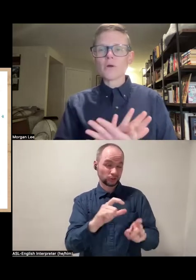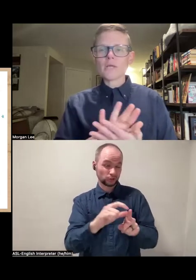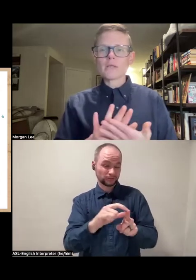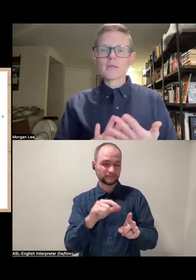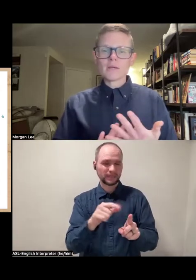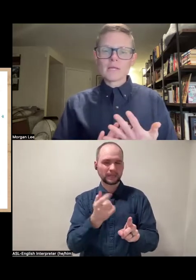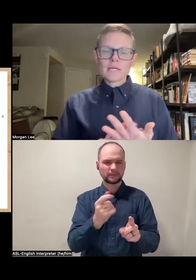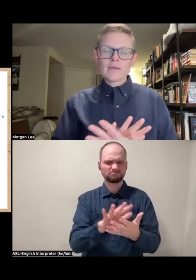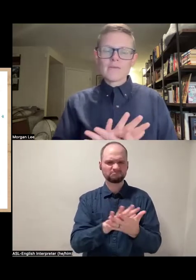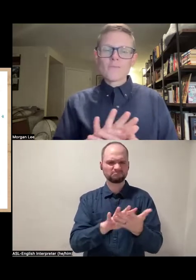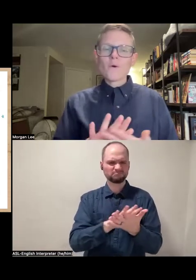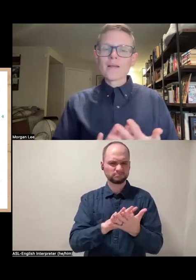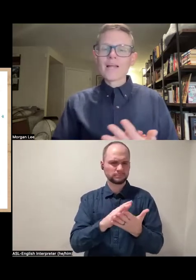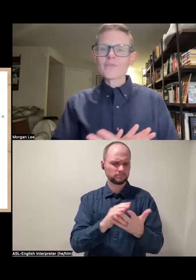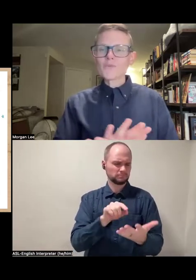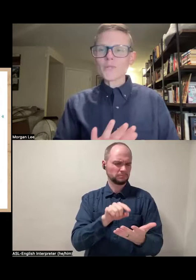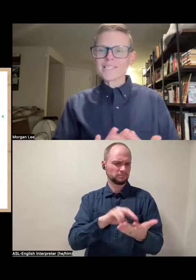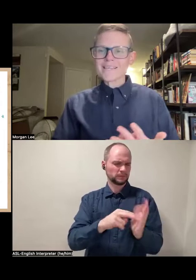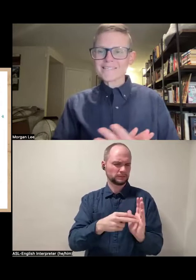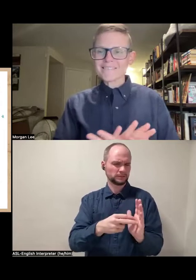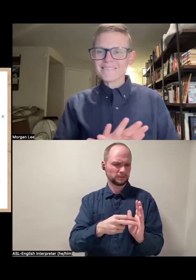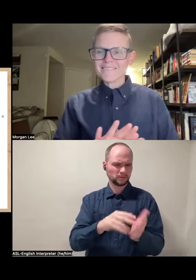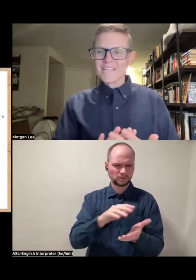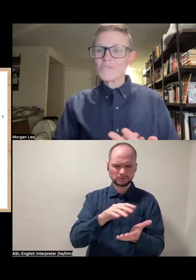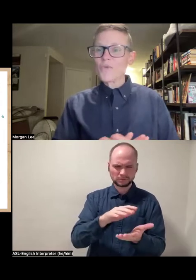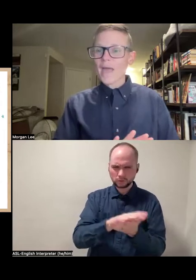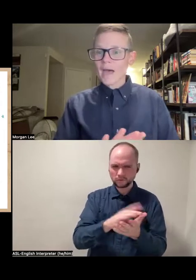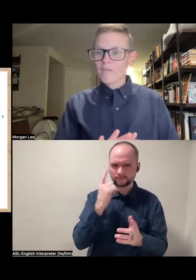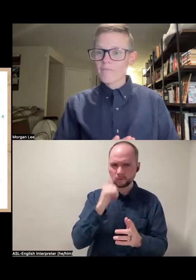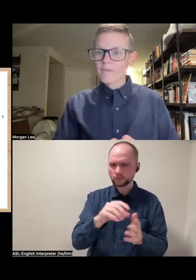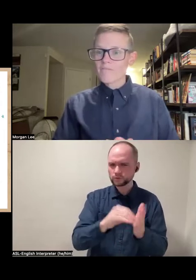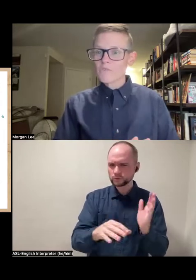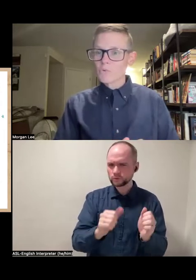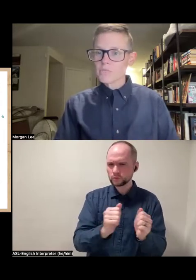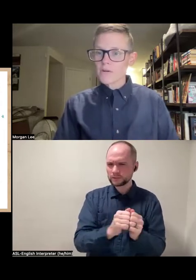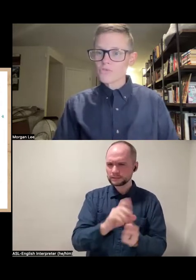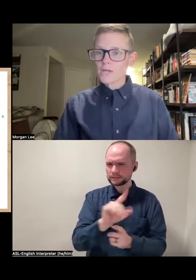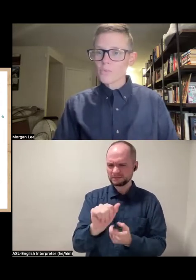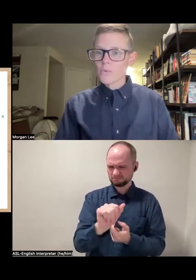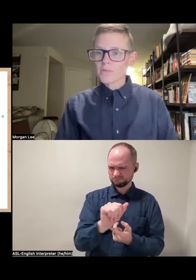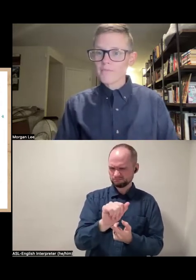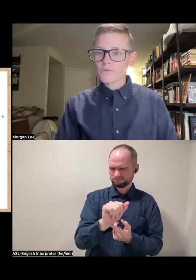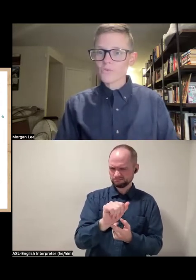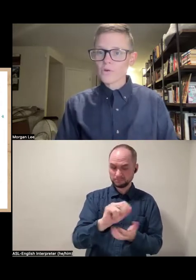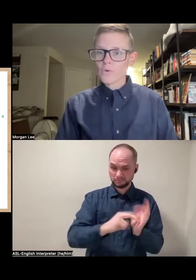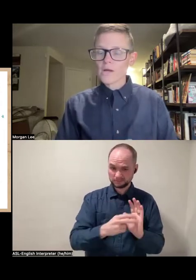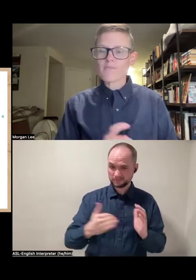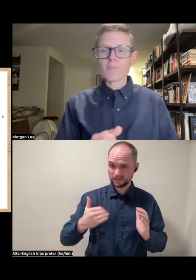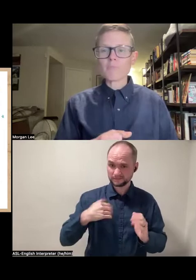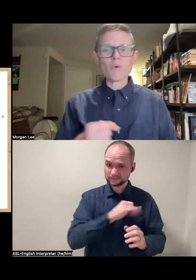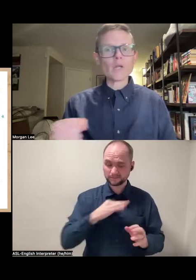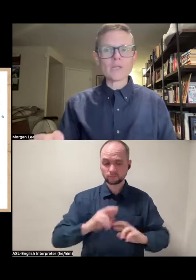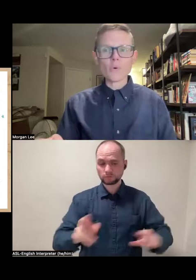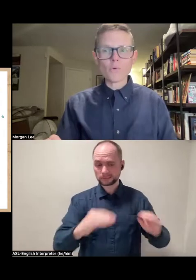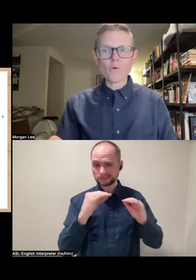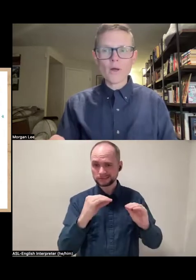little blurry. What kind of school is this? Do they have individuals that are trained to work with deaf children, or have they